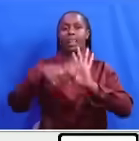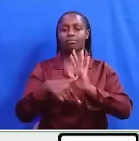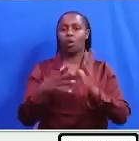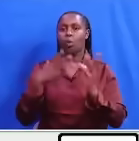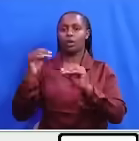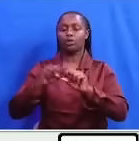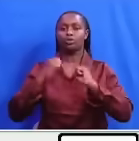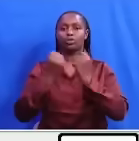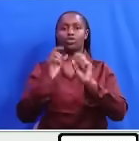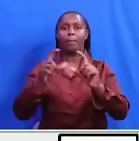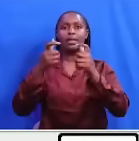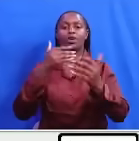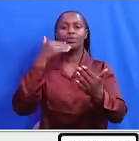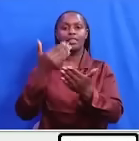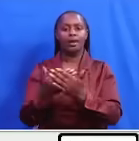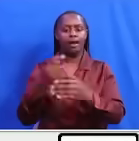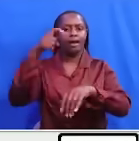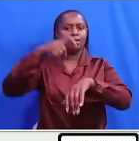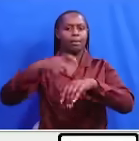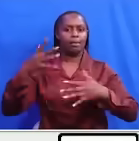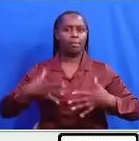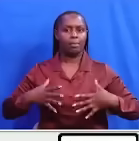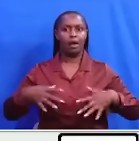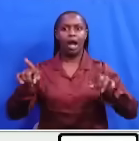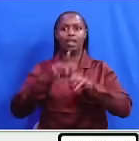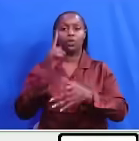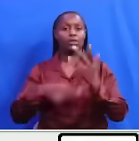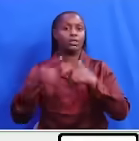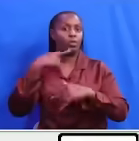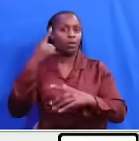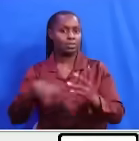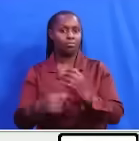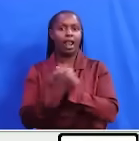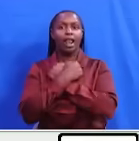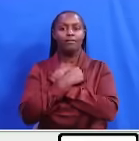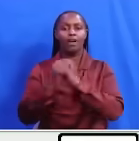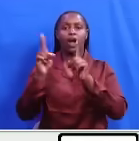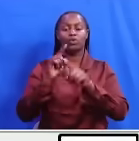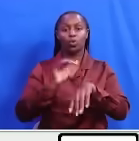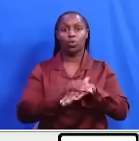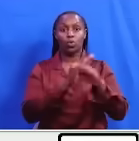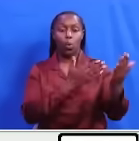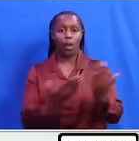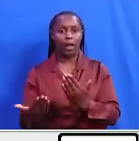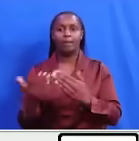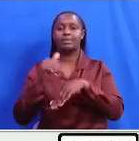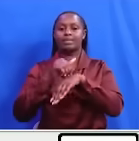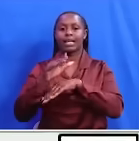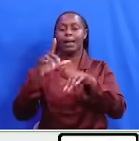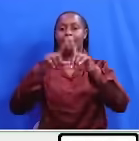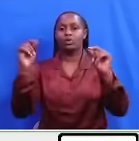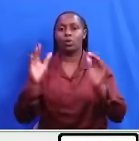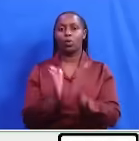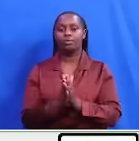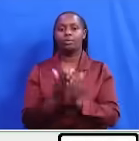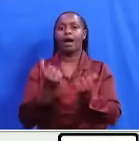socials, thanking the people of Embu for what he described as the love and warm reception, signing off his message with, "I love